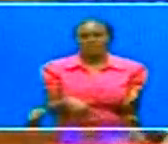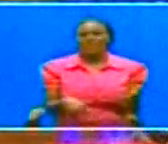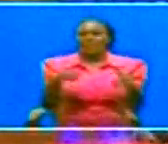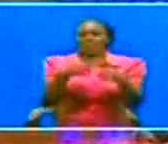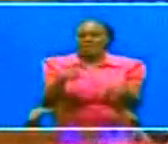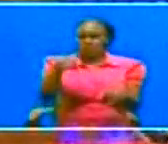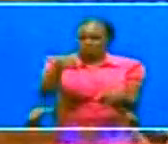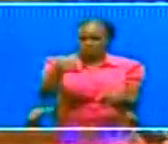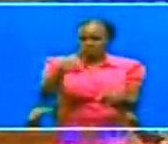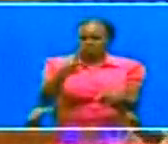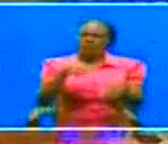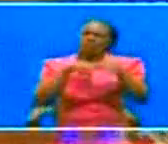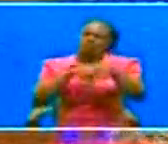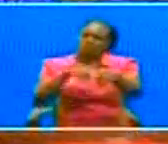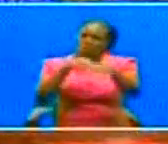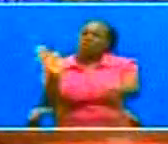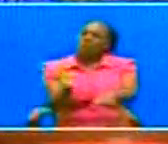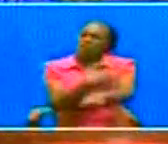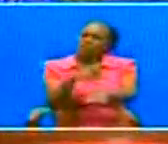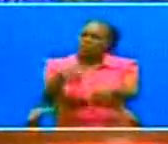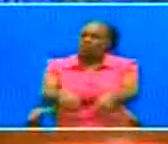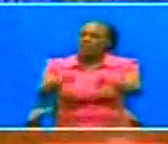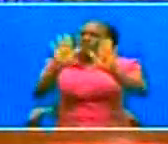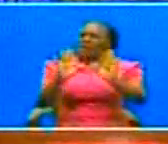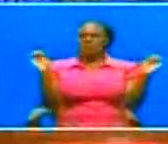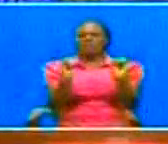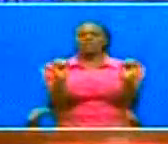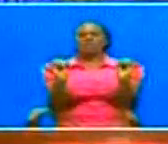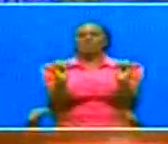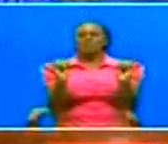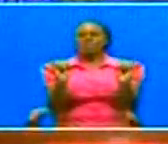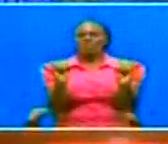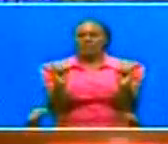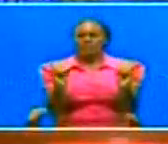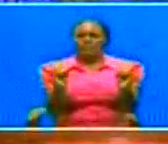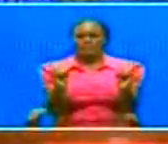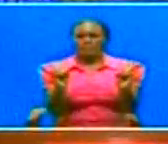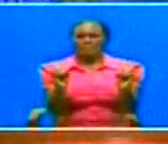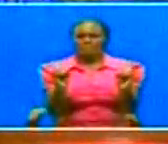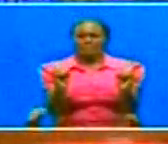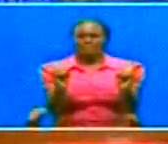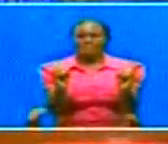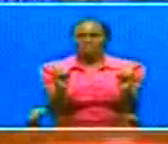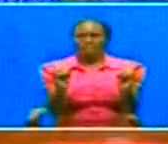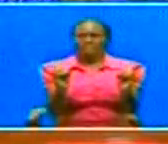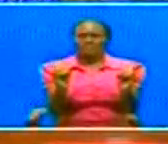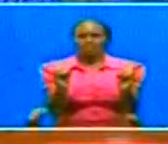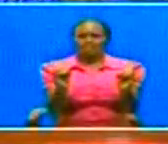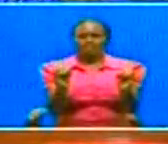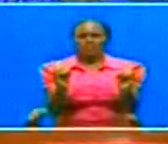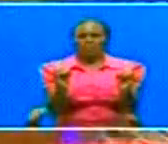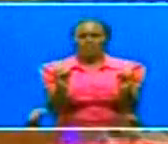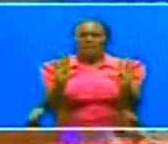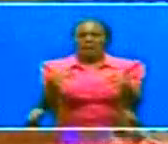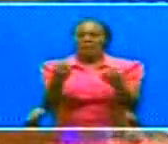But you pursued this. I mean, you never let that dream die. I even ran away from home. You kidding?